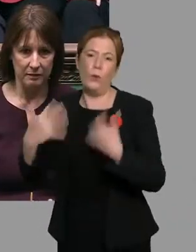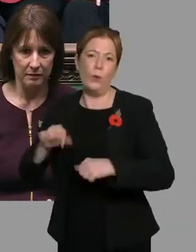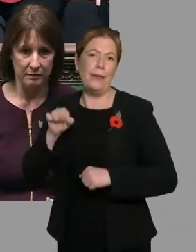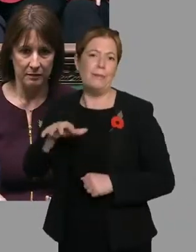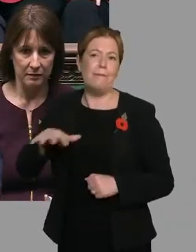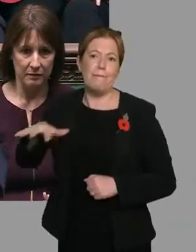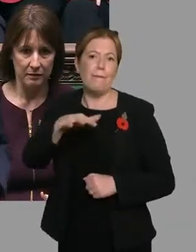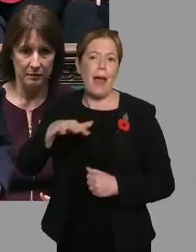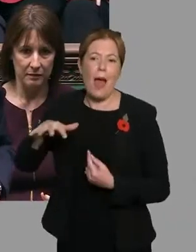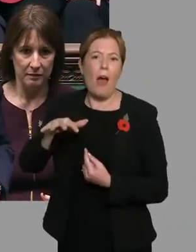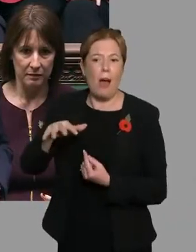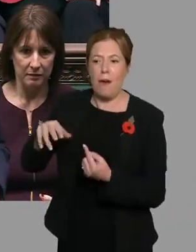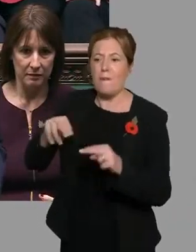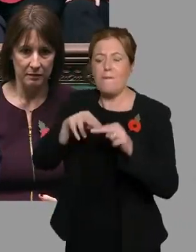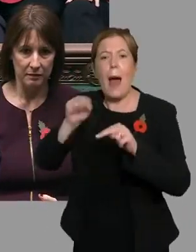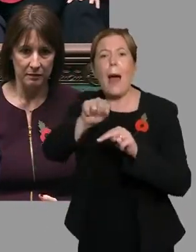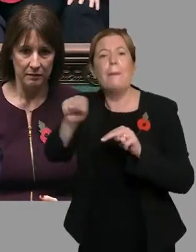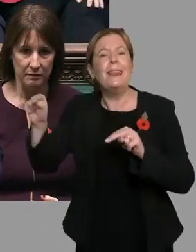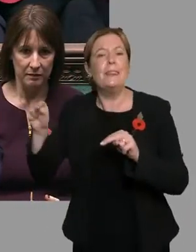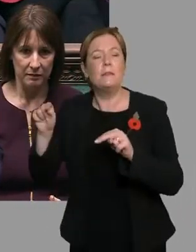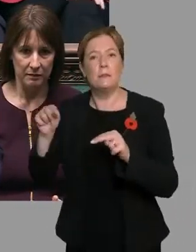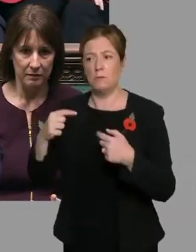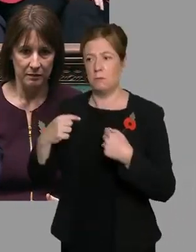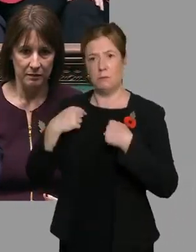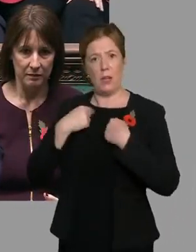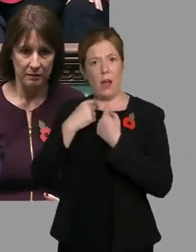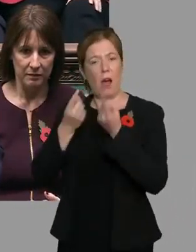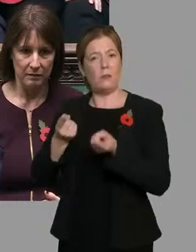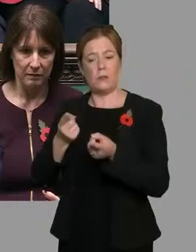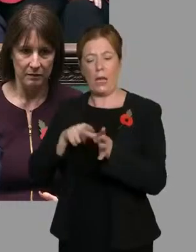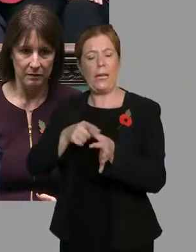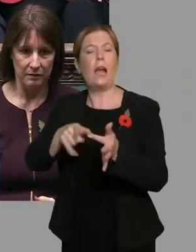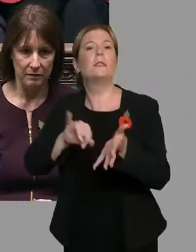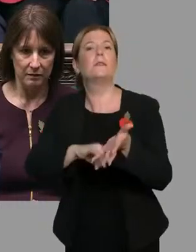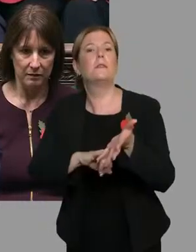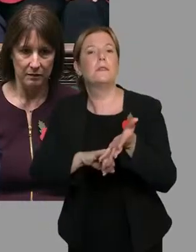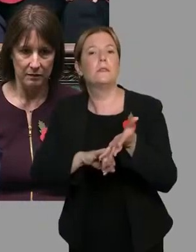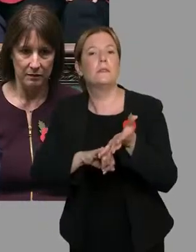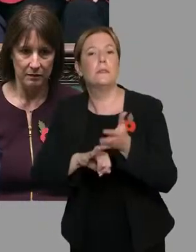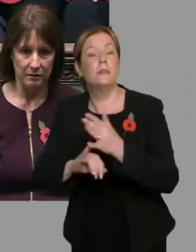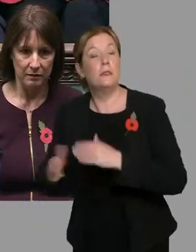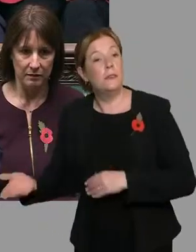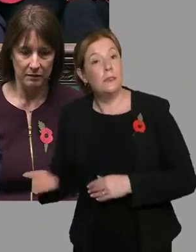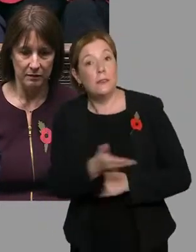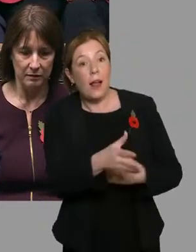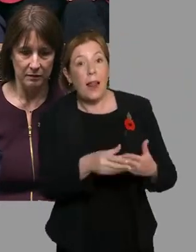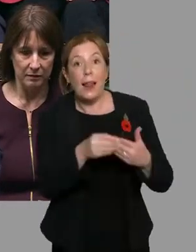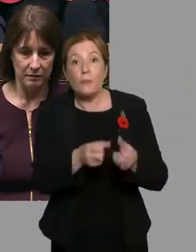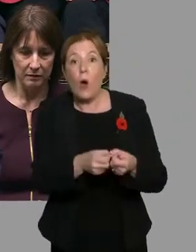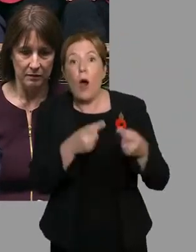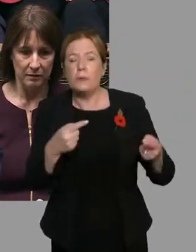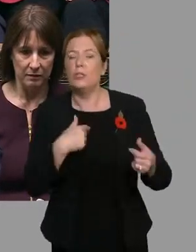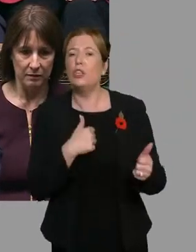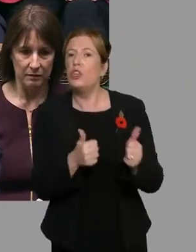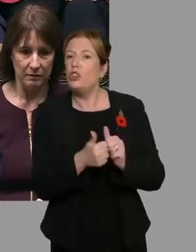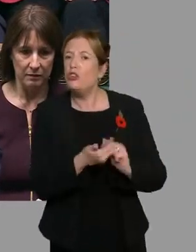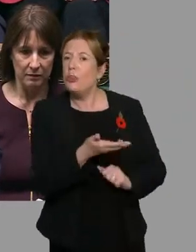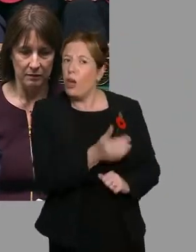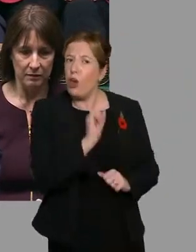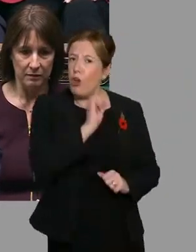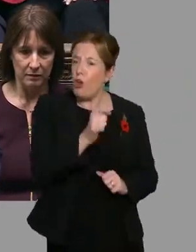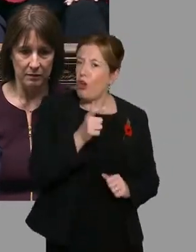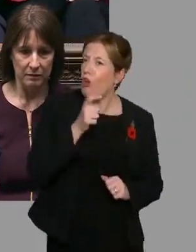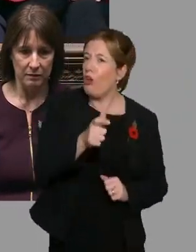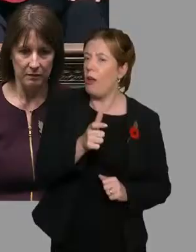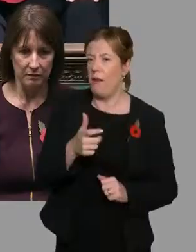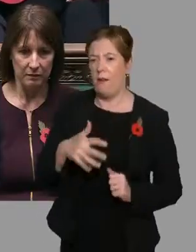yes. And I don't agree with the Leader of the Opposition when she says that maternity pay is excessive and that it's